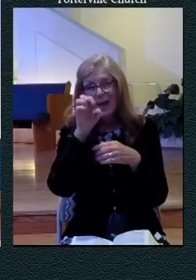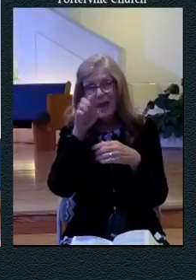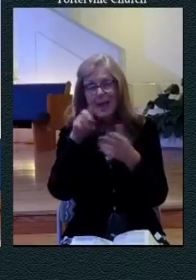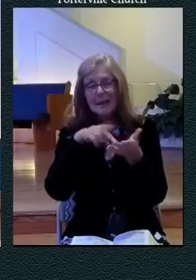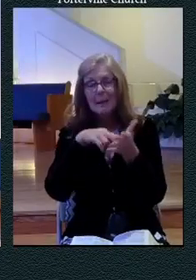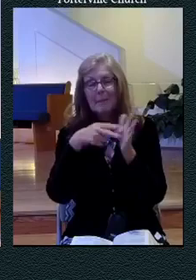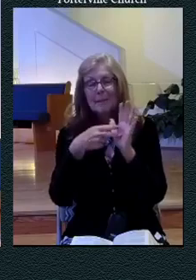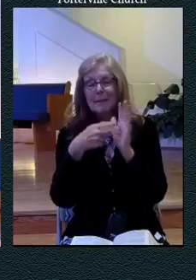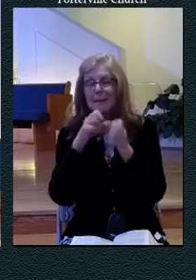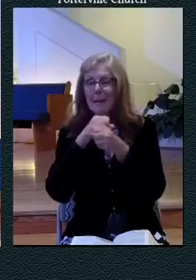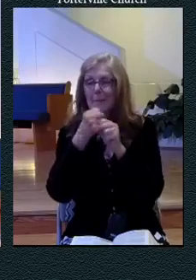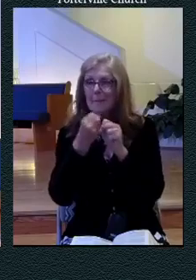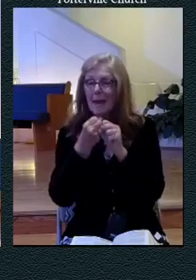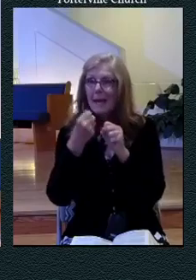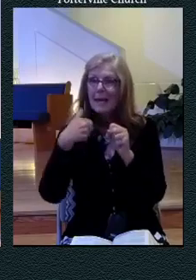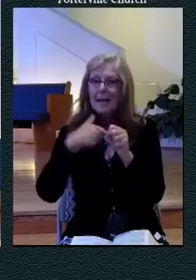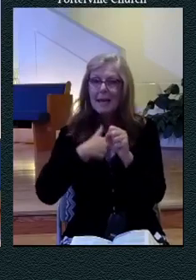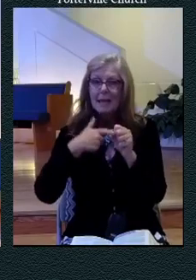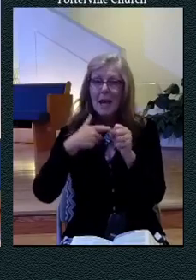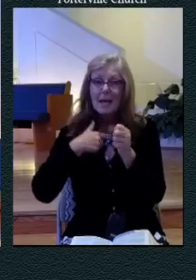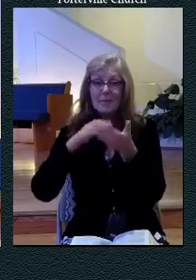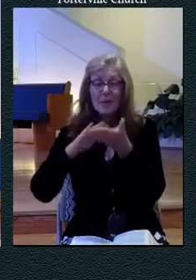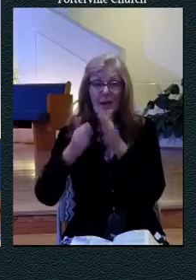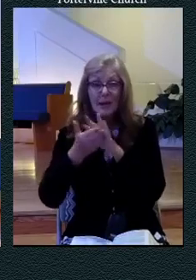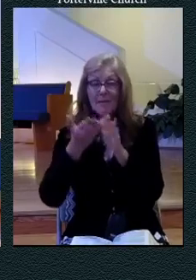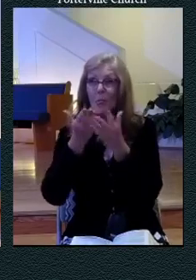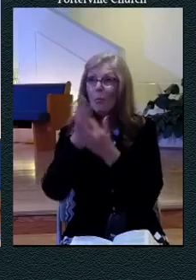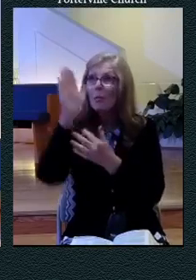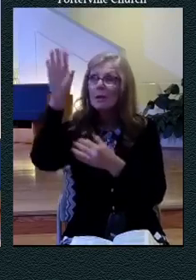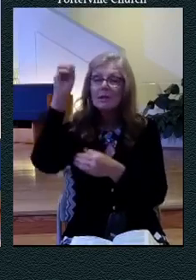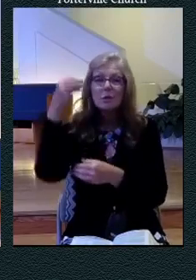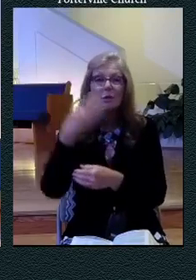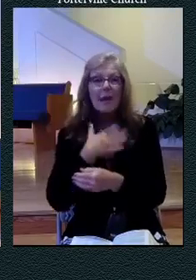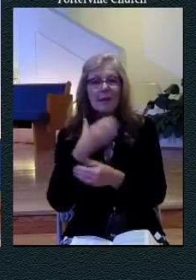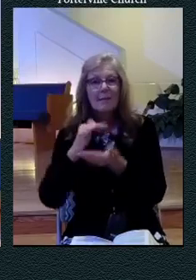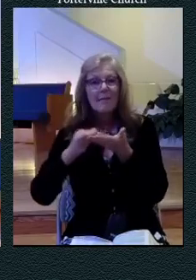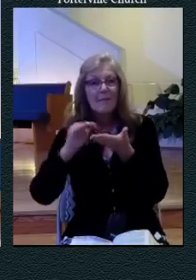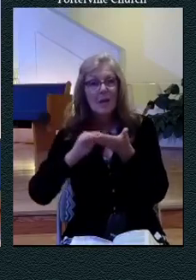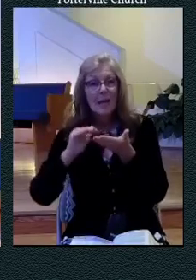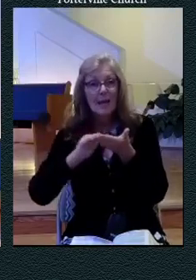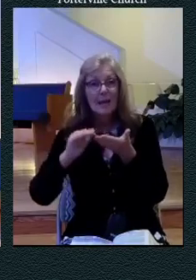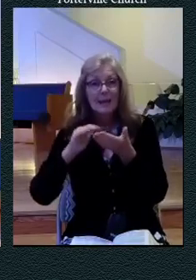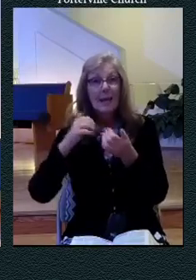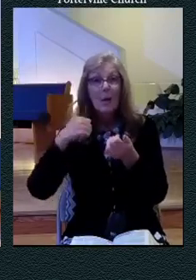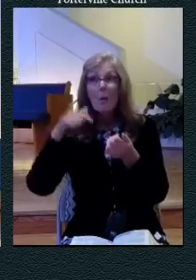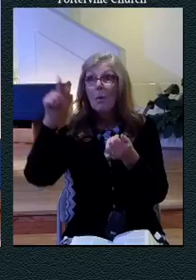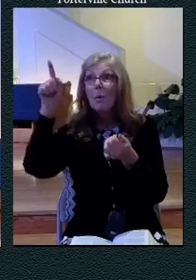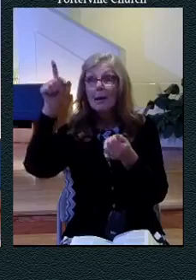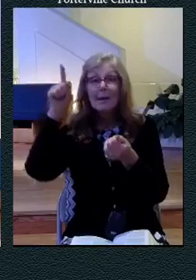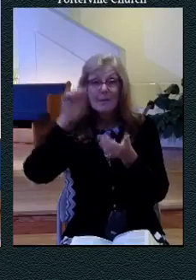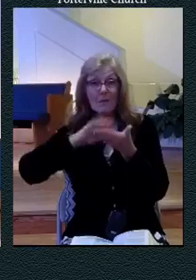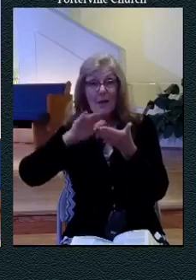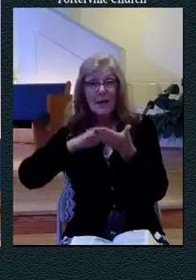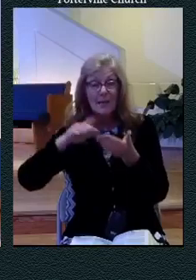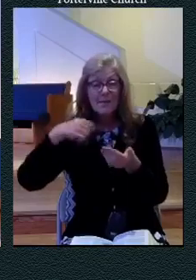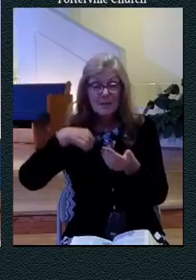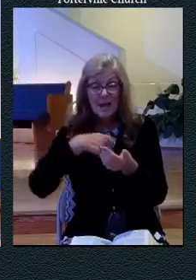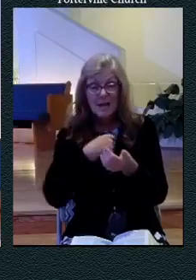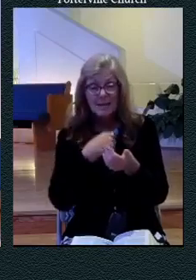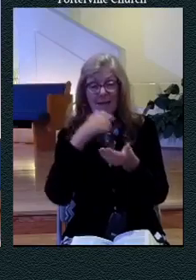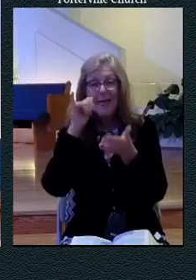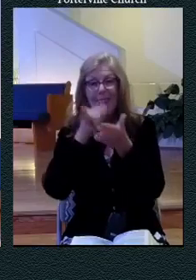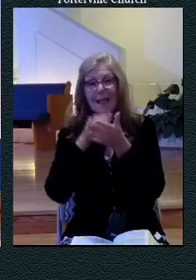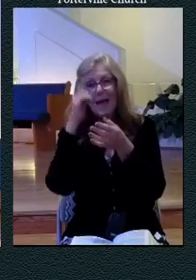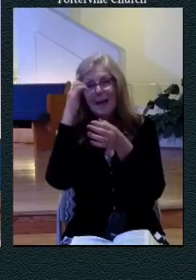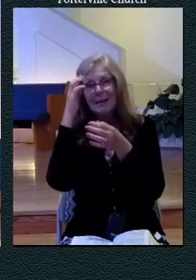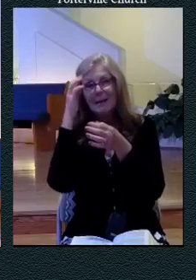through the redemption which is in Christ Jesus. It's that experience of being justified. It's that experience that makes